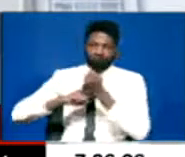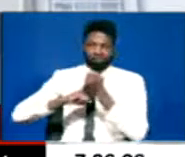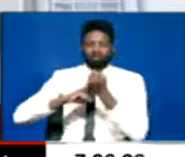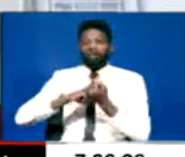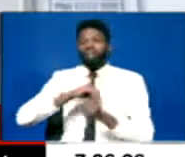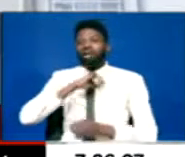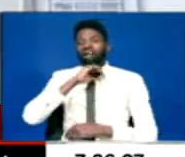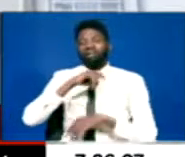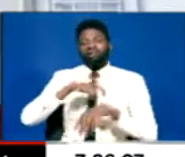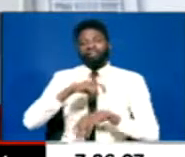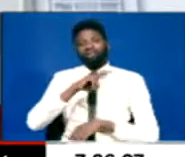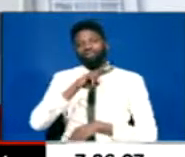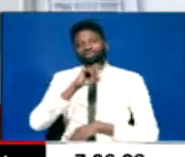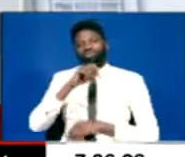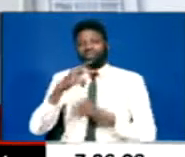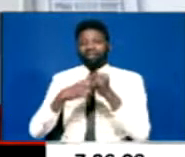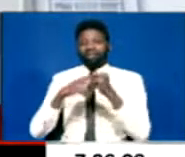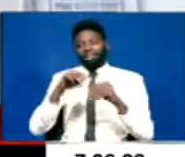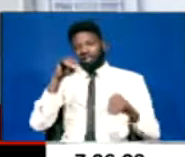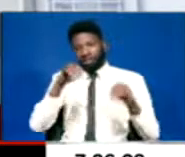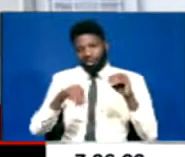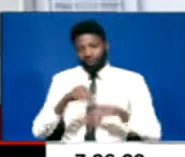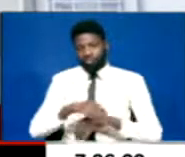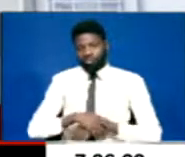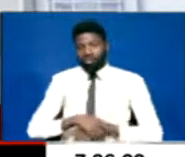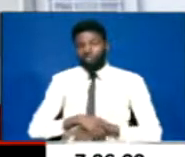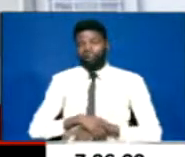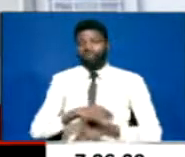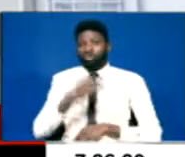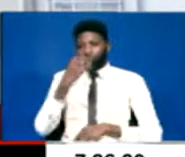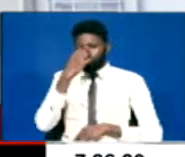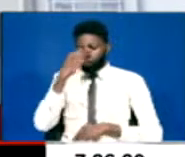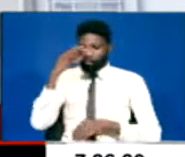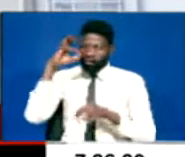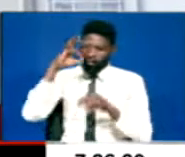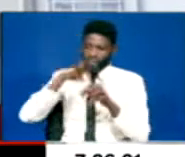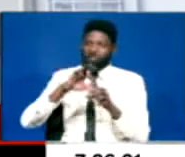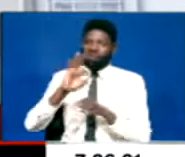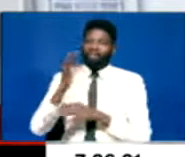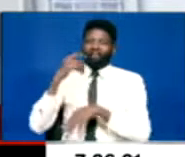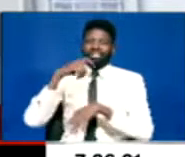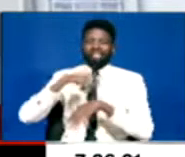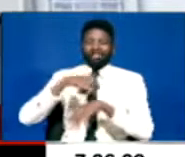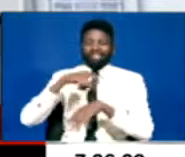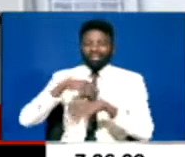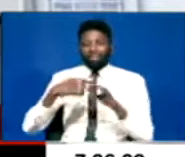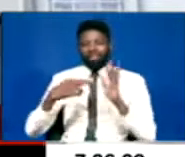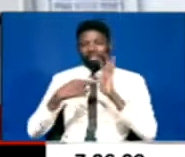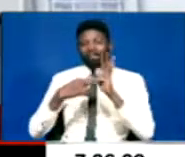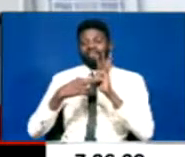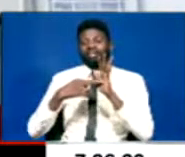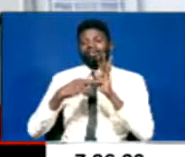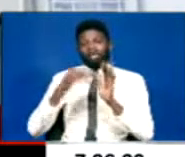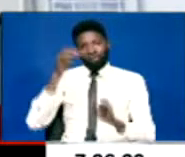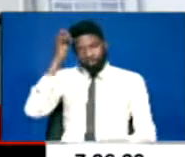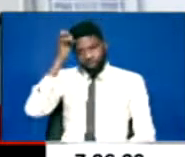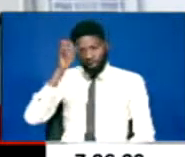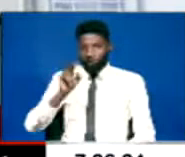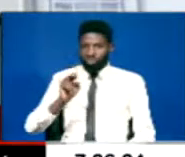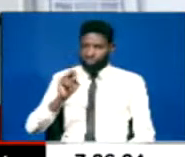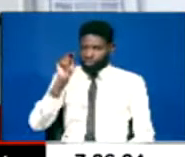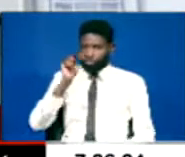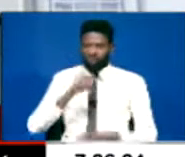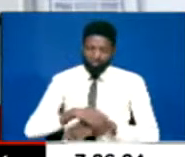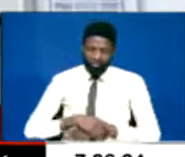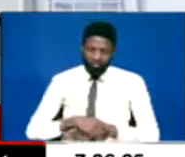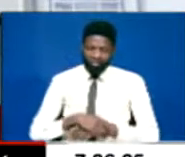polls. Ruto was re-elected for the third time to represent Eldoret North constituency. In the Grand Coalition